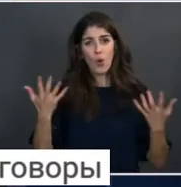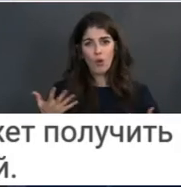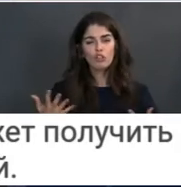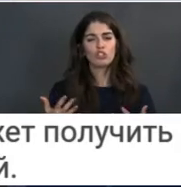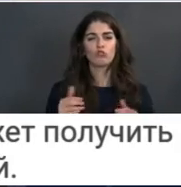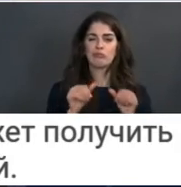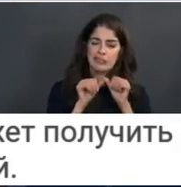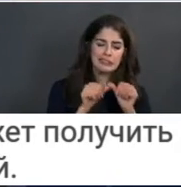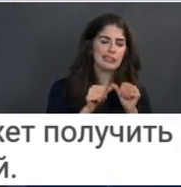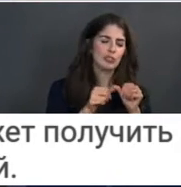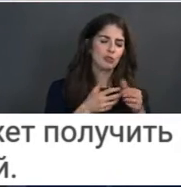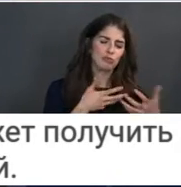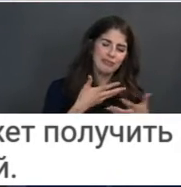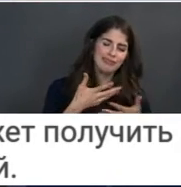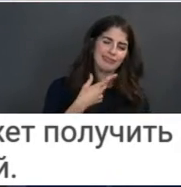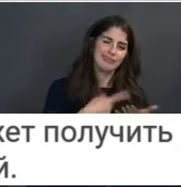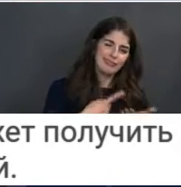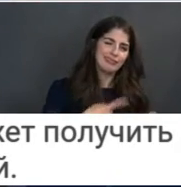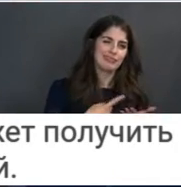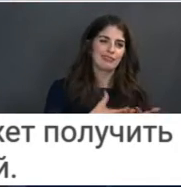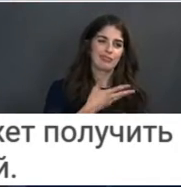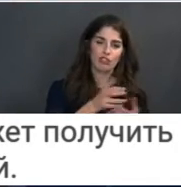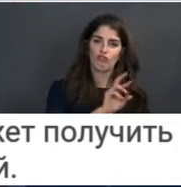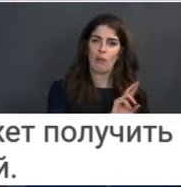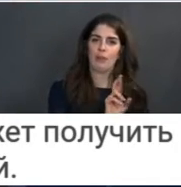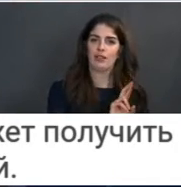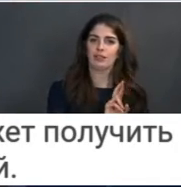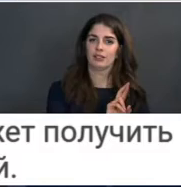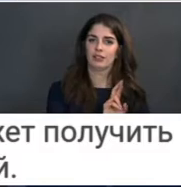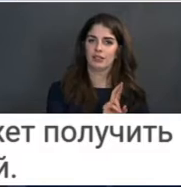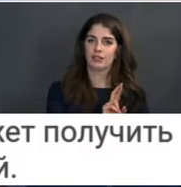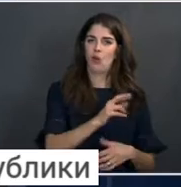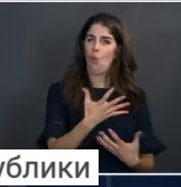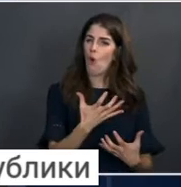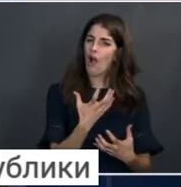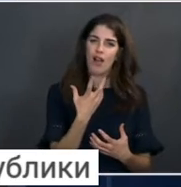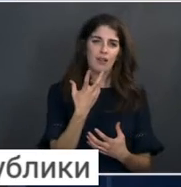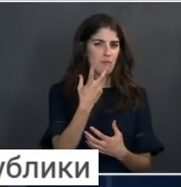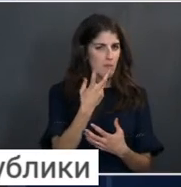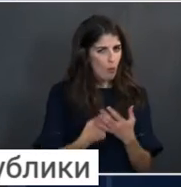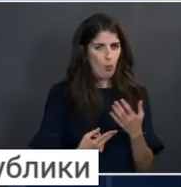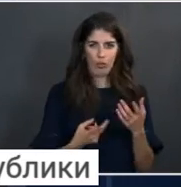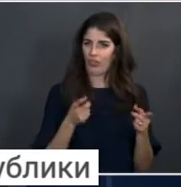conversations and pursue a path forward where he can gain bipartisan support. But